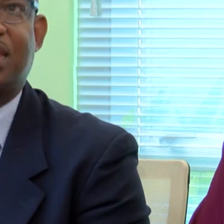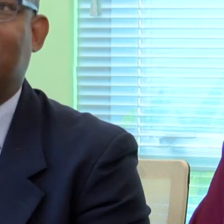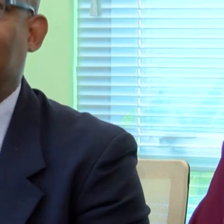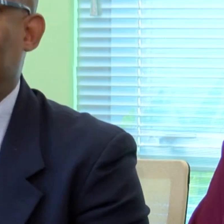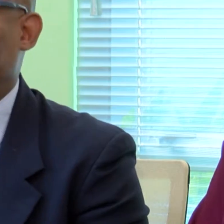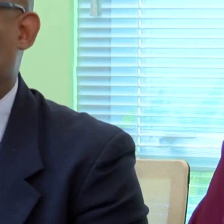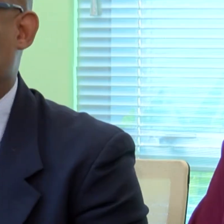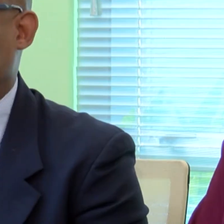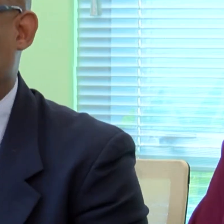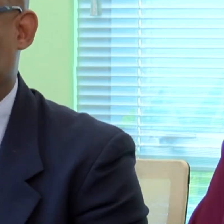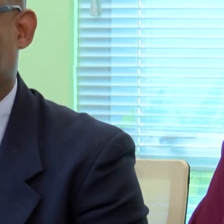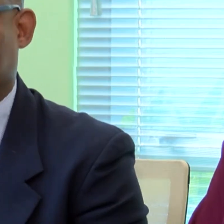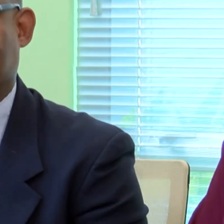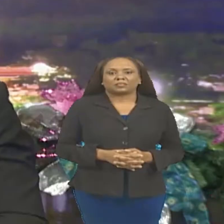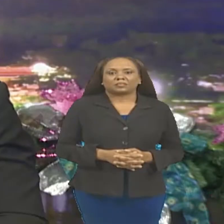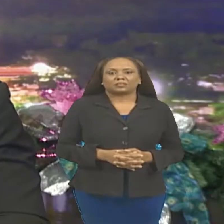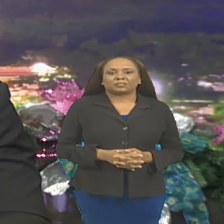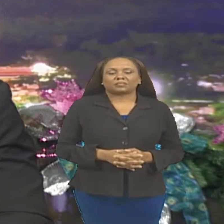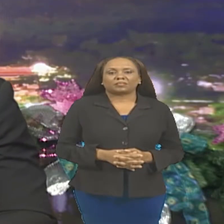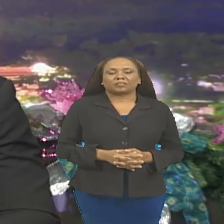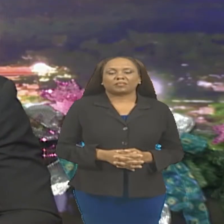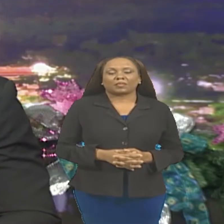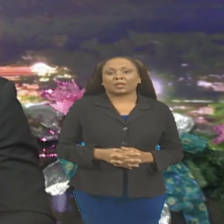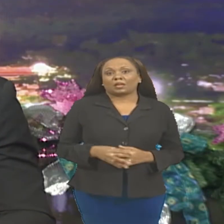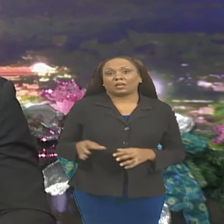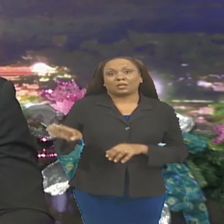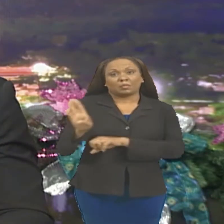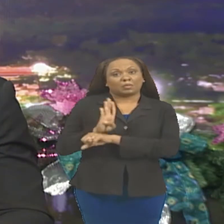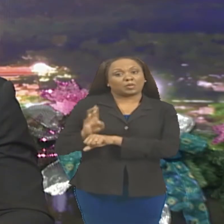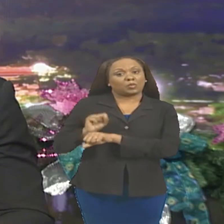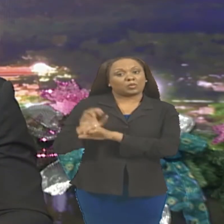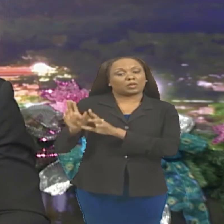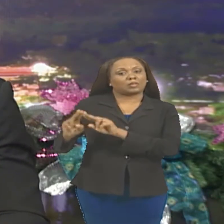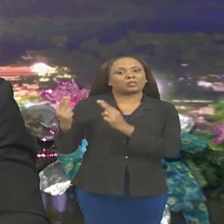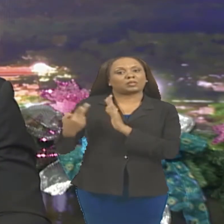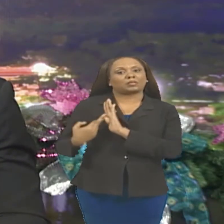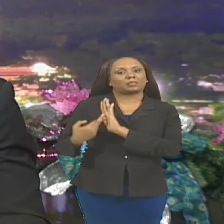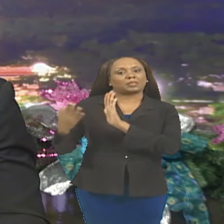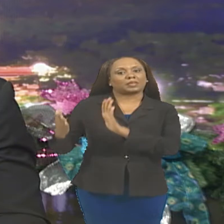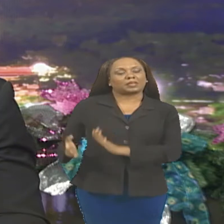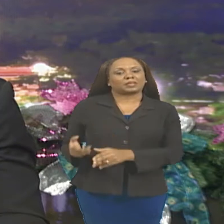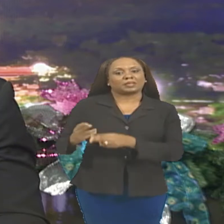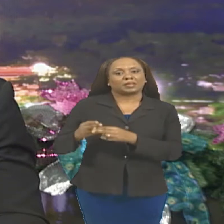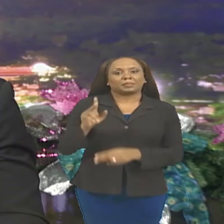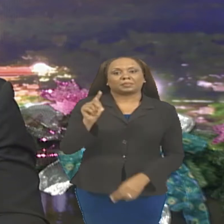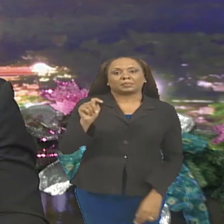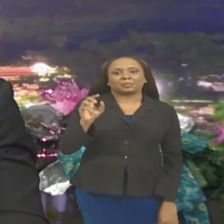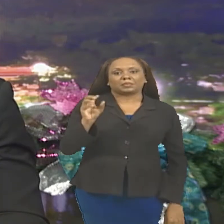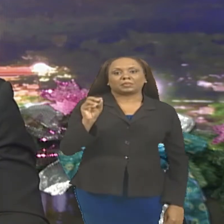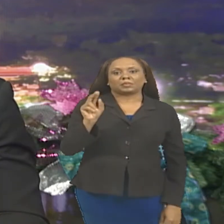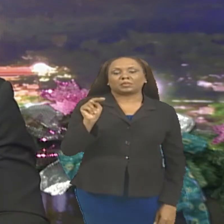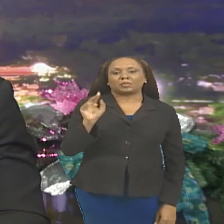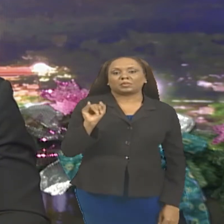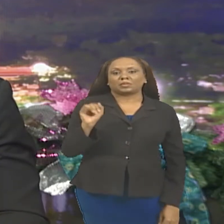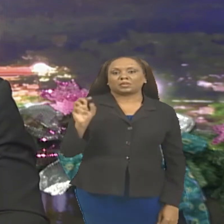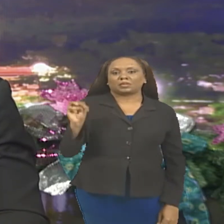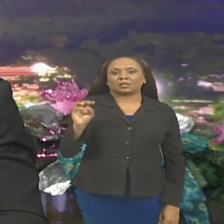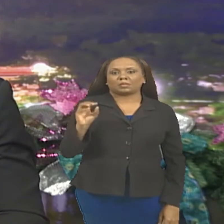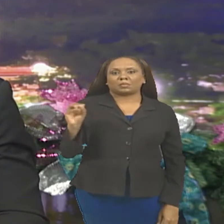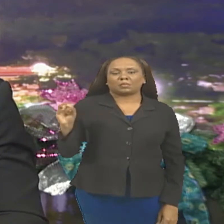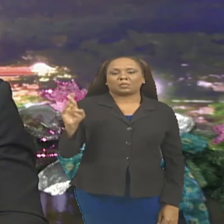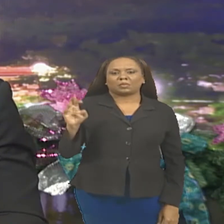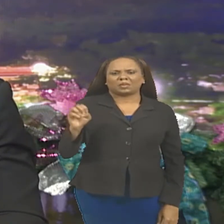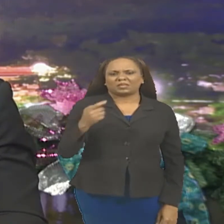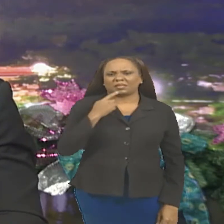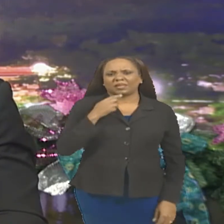particular activity. Meanwhile, General Secretary of the Barbados Workers Union, Senator Tony Moore, says the union